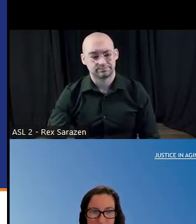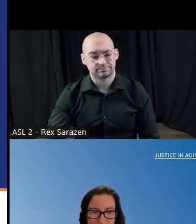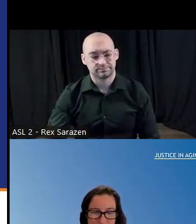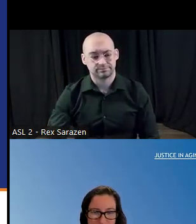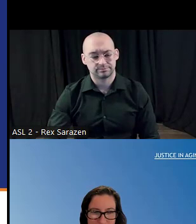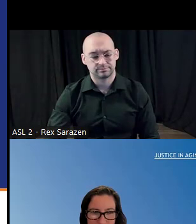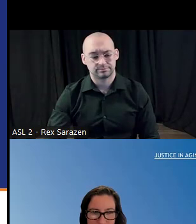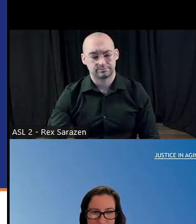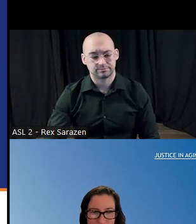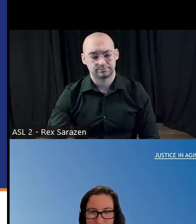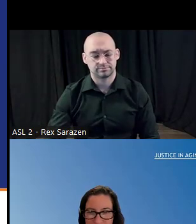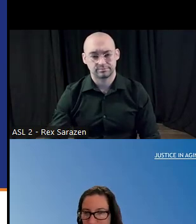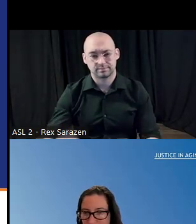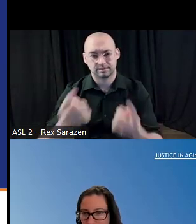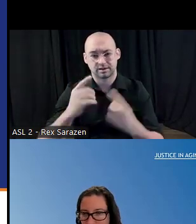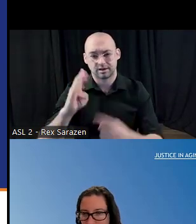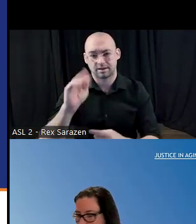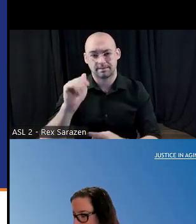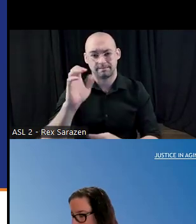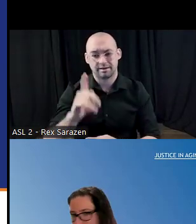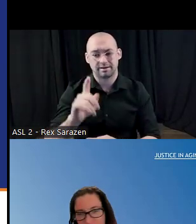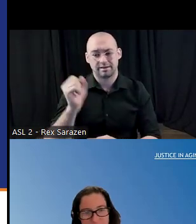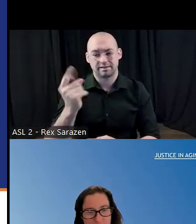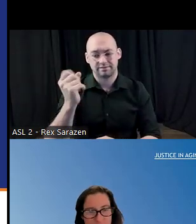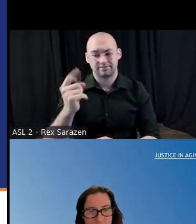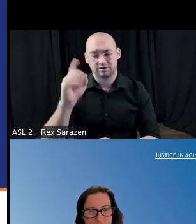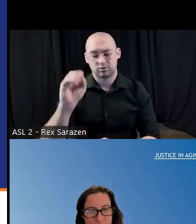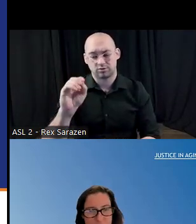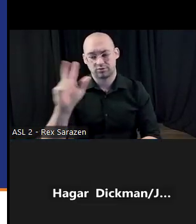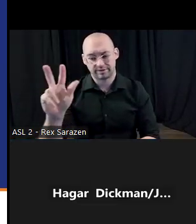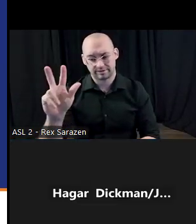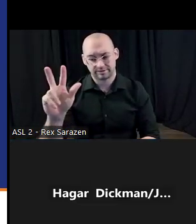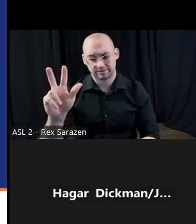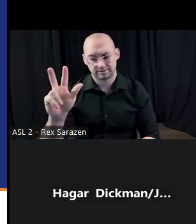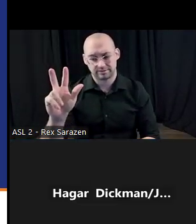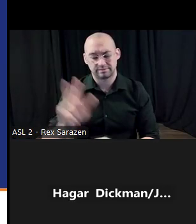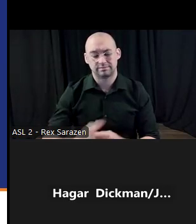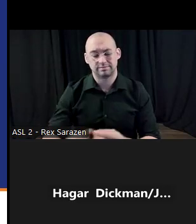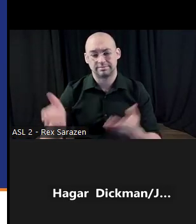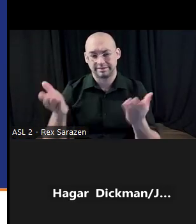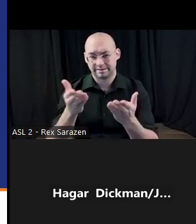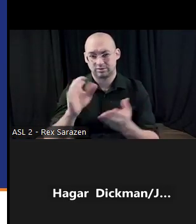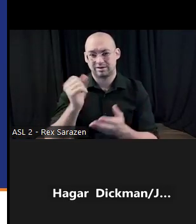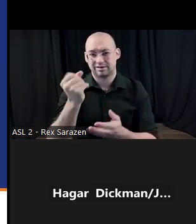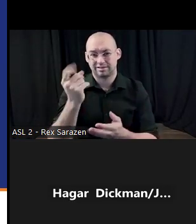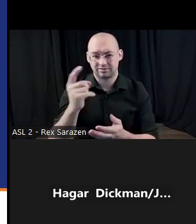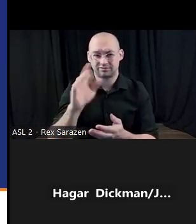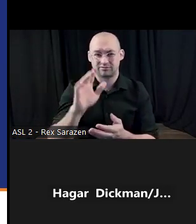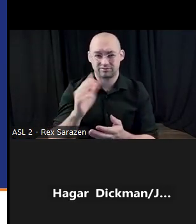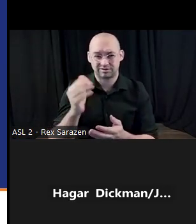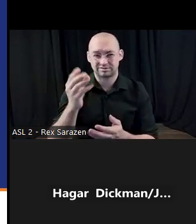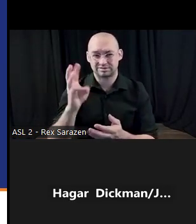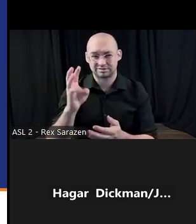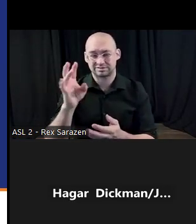So come back. It is 11:03. Be back at 11, 15, 16, 17, 18. Thank